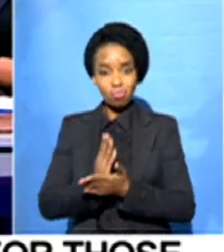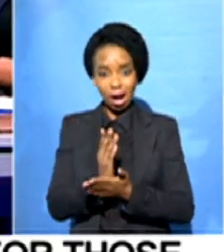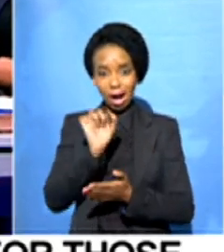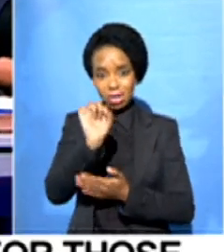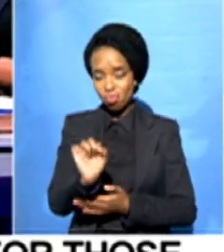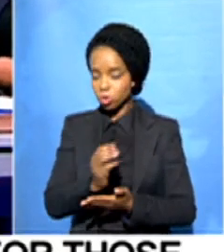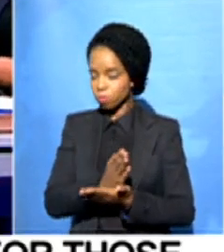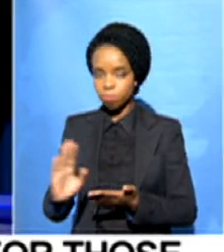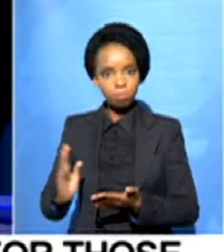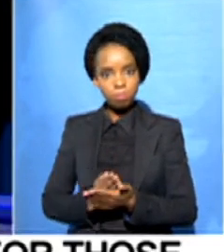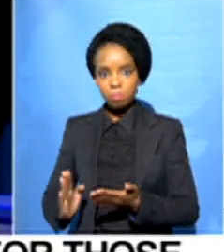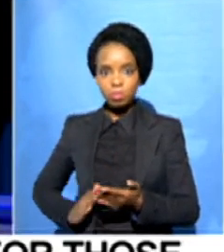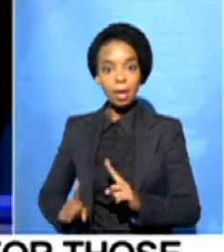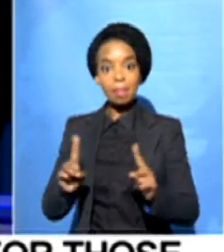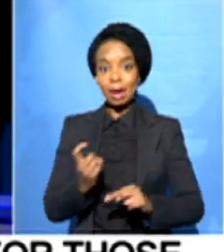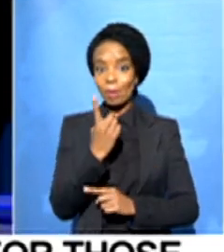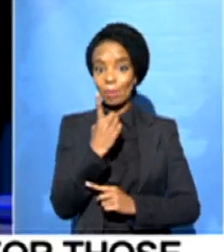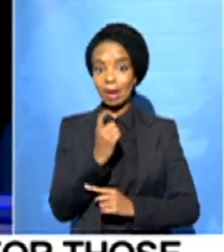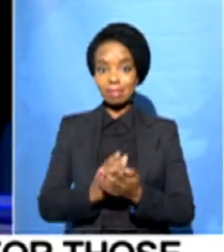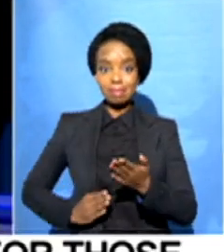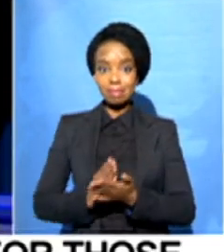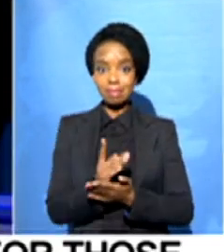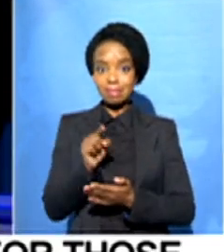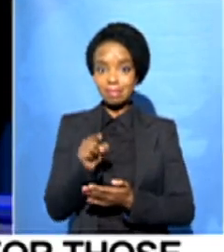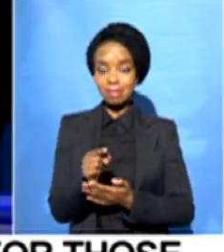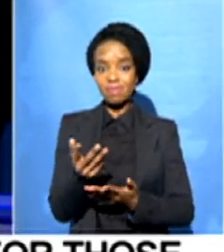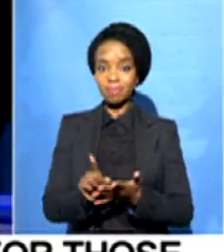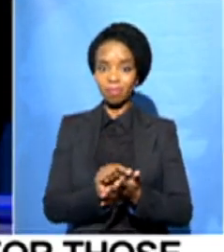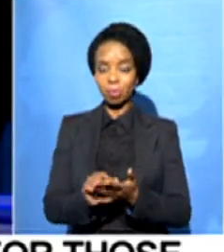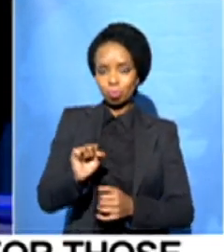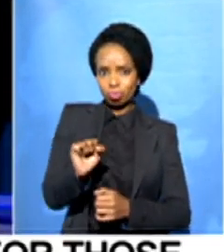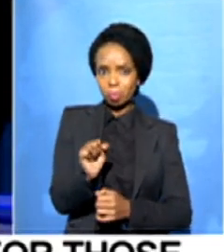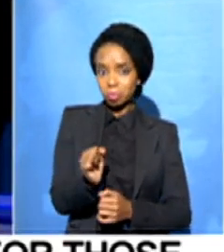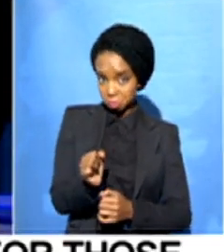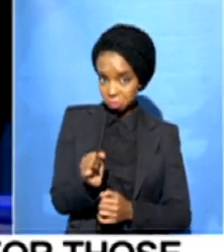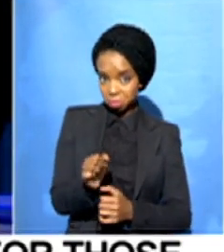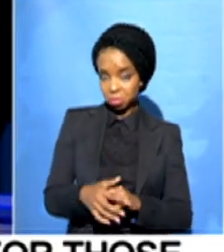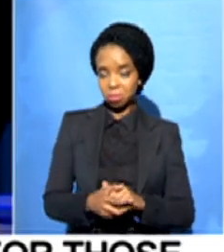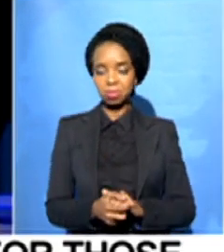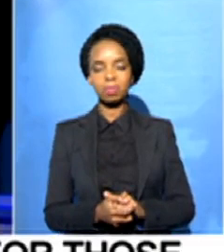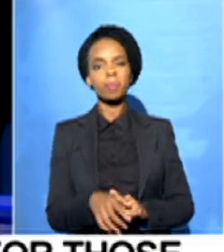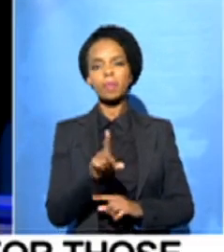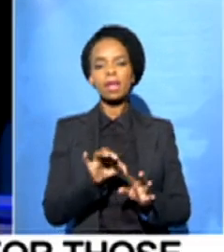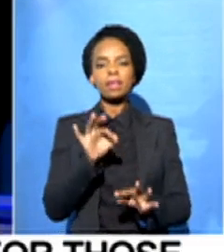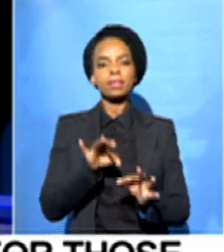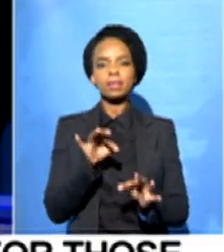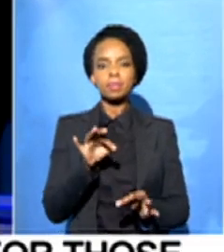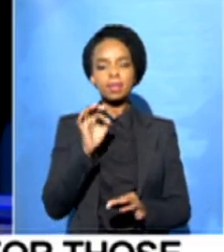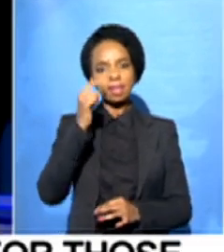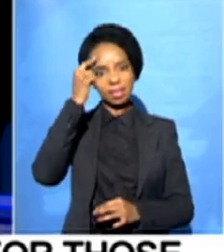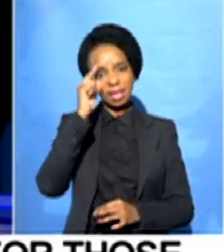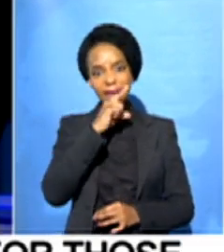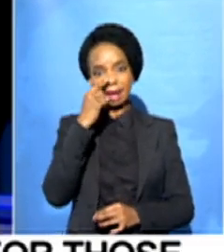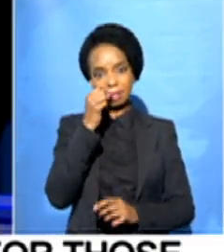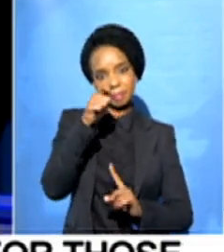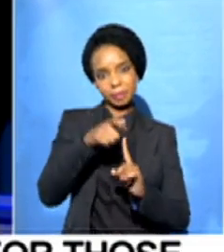keep. That prison in particular is quite significant in the history of the country. Just think of the name